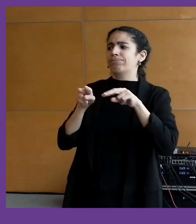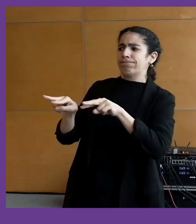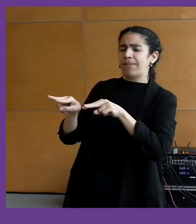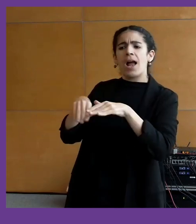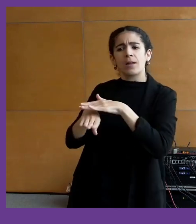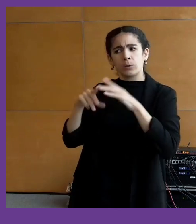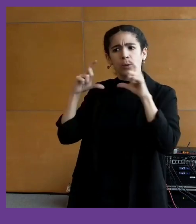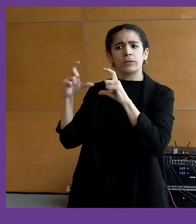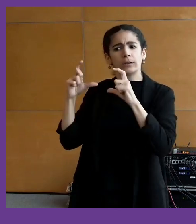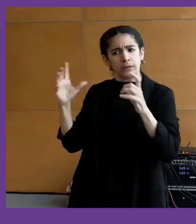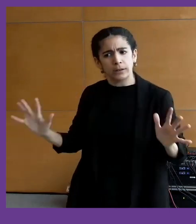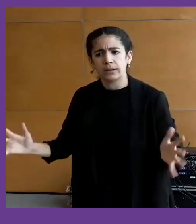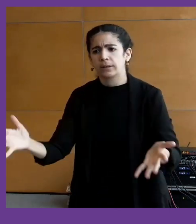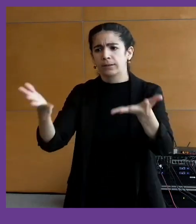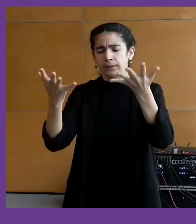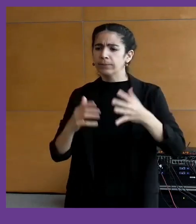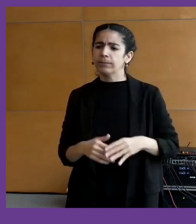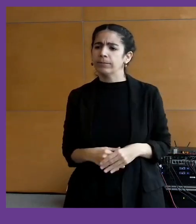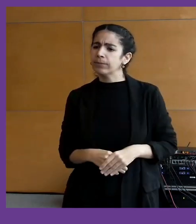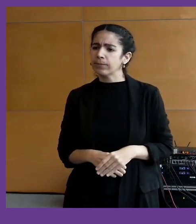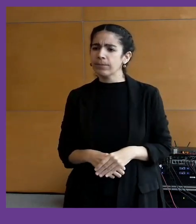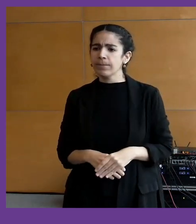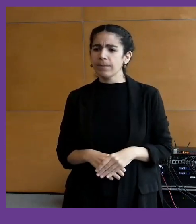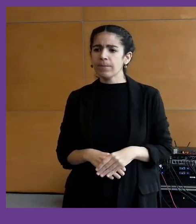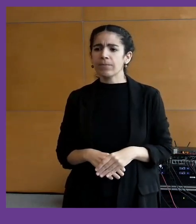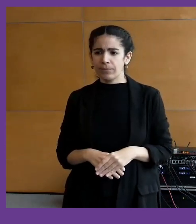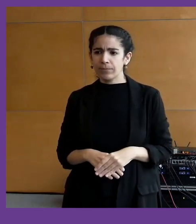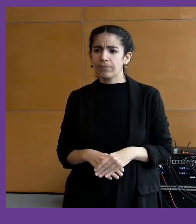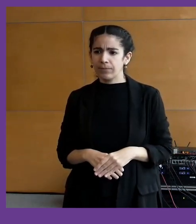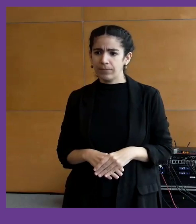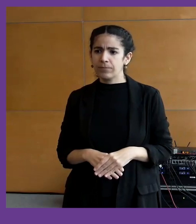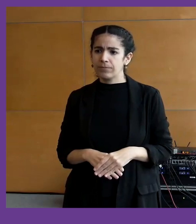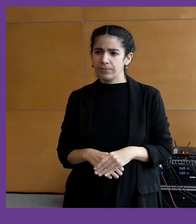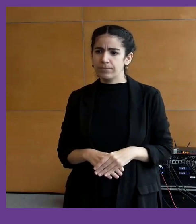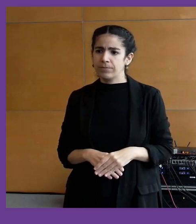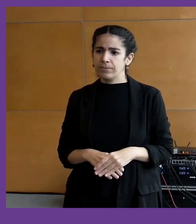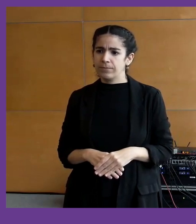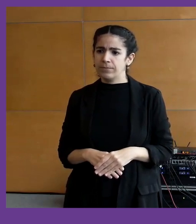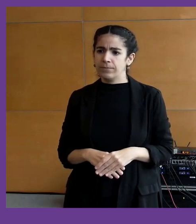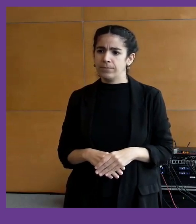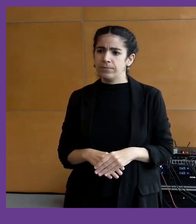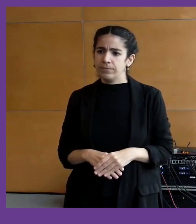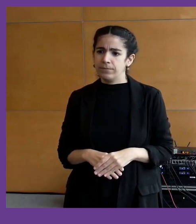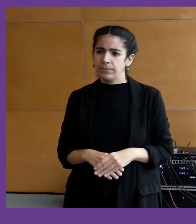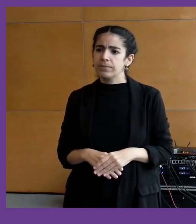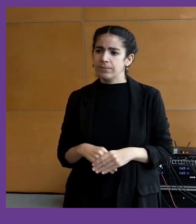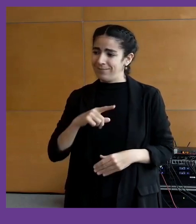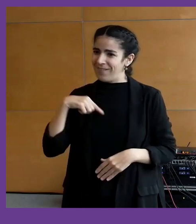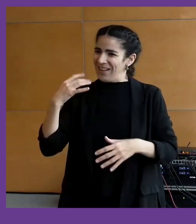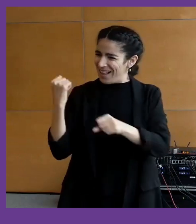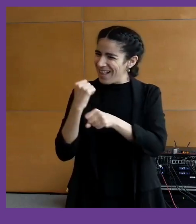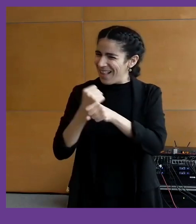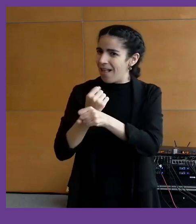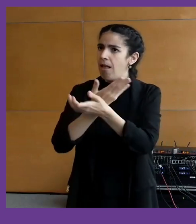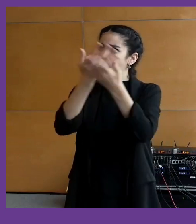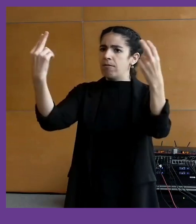can leave this seminar and become better allies of millions of people with disabilities around the globe, wishing them to